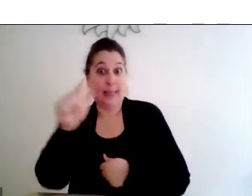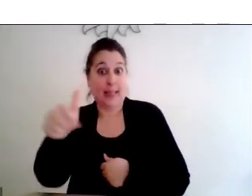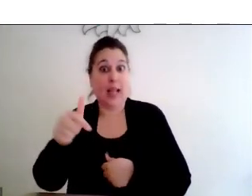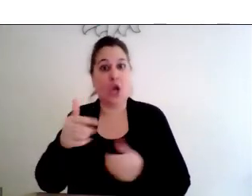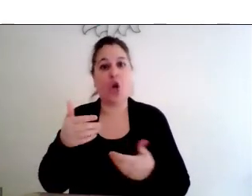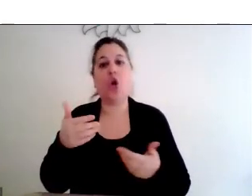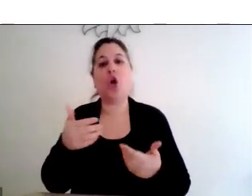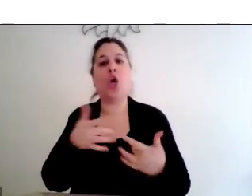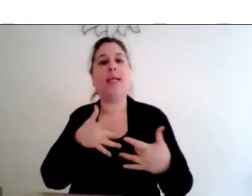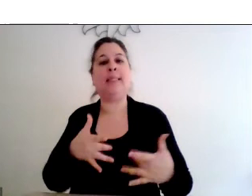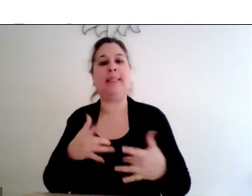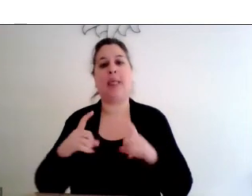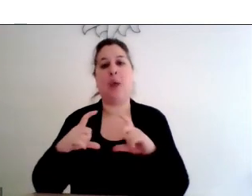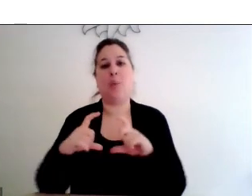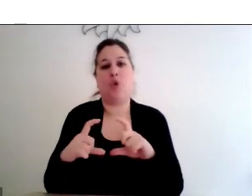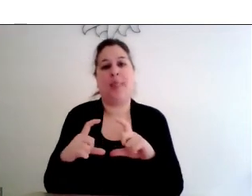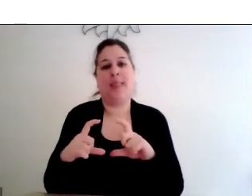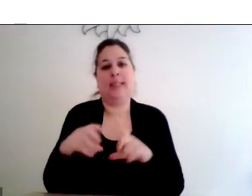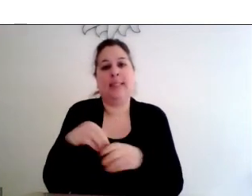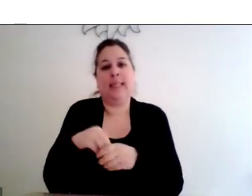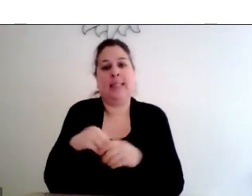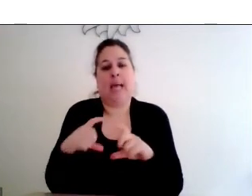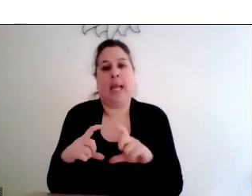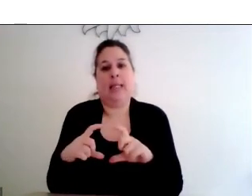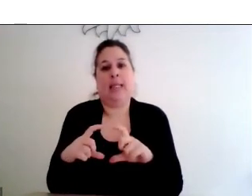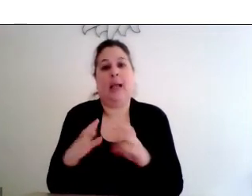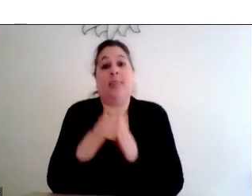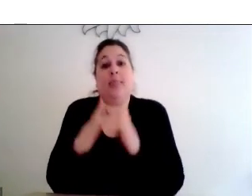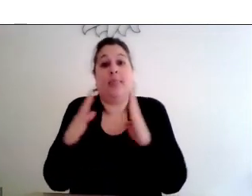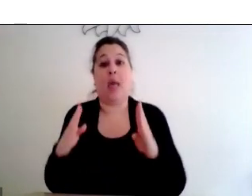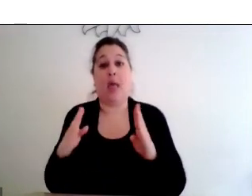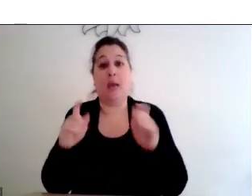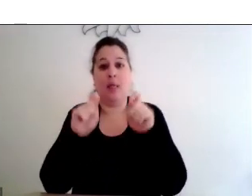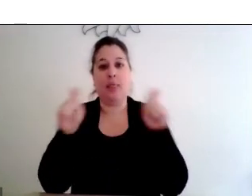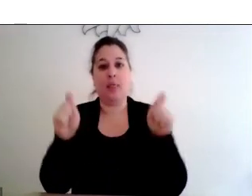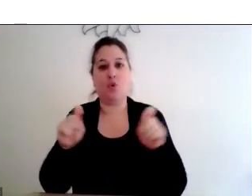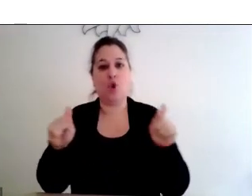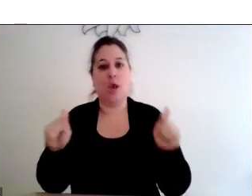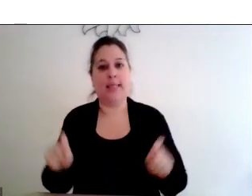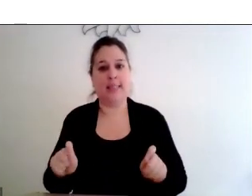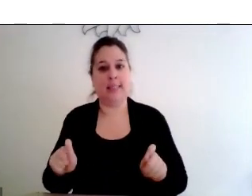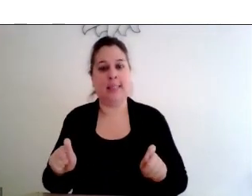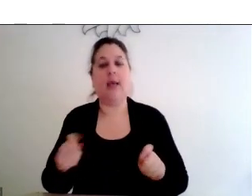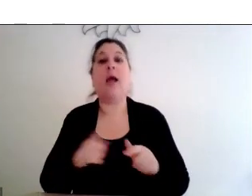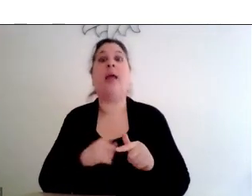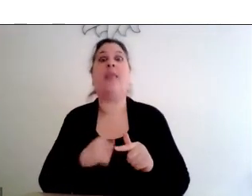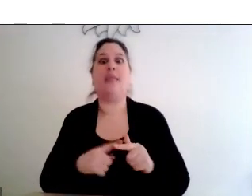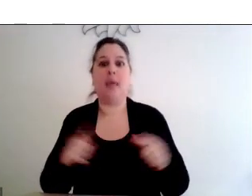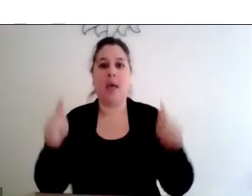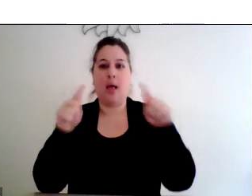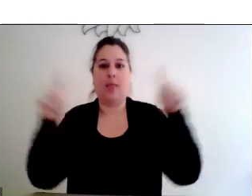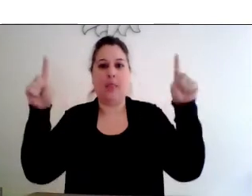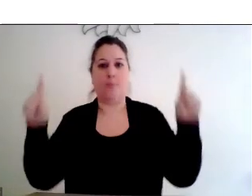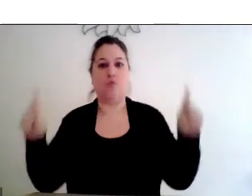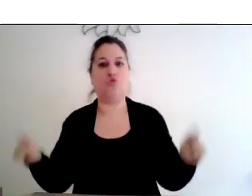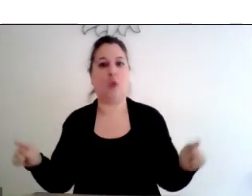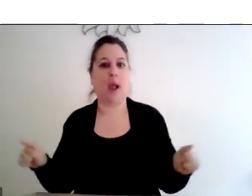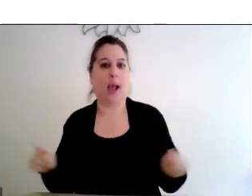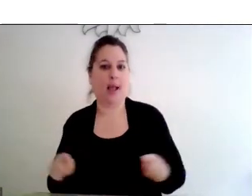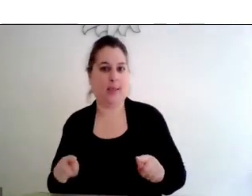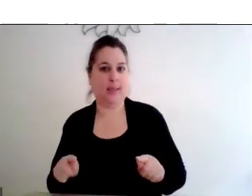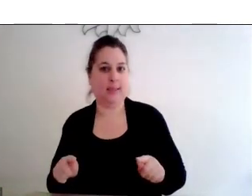how it goes. That's usually the order of it. Okay, but don't worry about it because you're not going to see much of the braces or the brackets. You're mainly going to